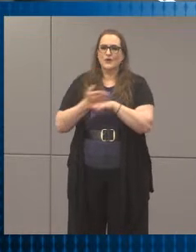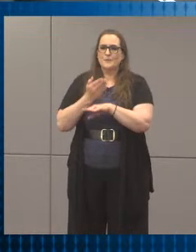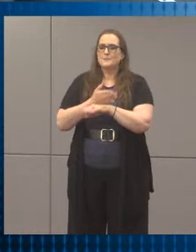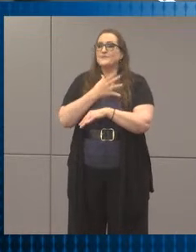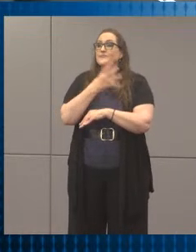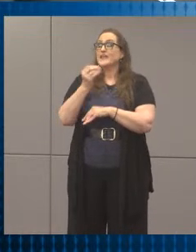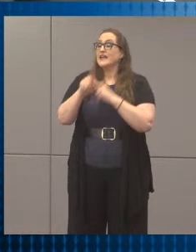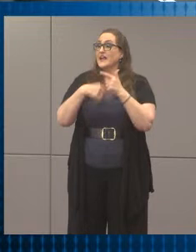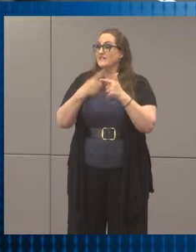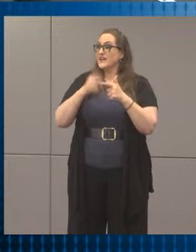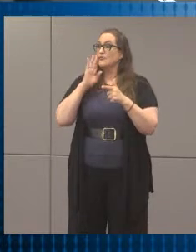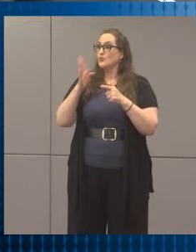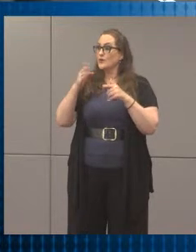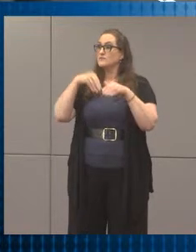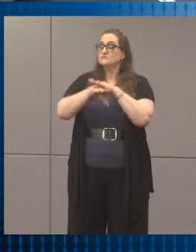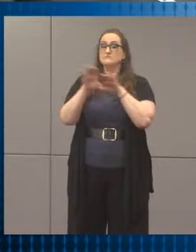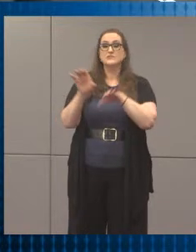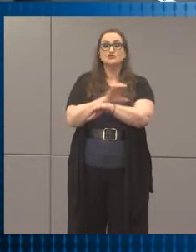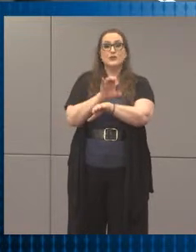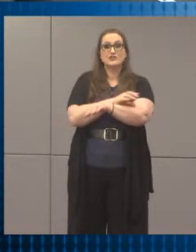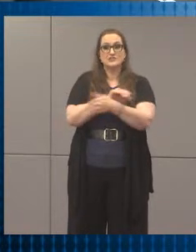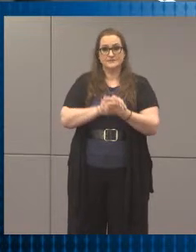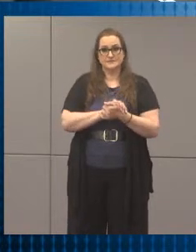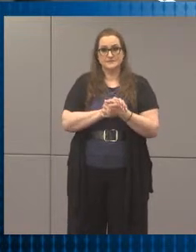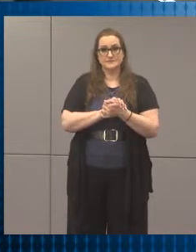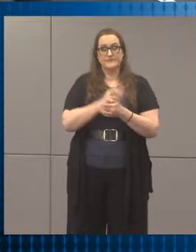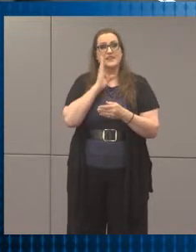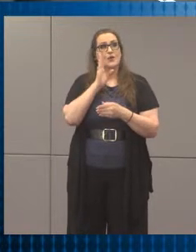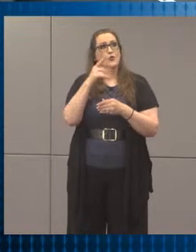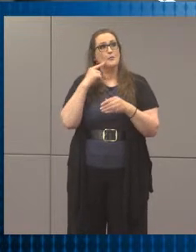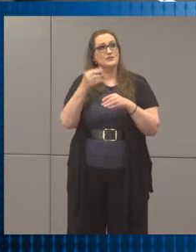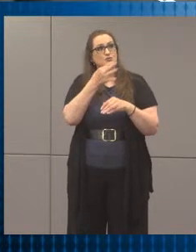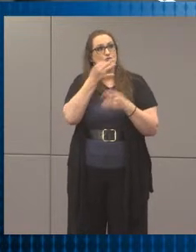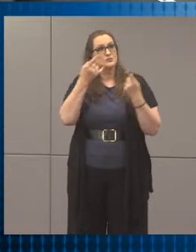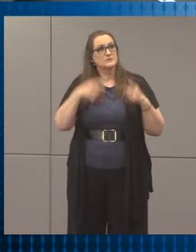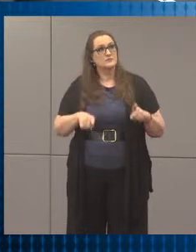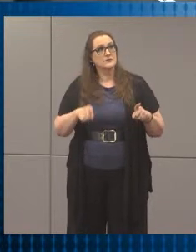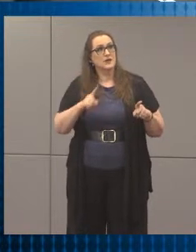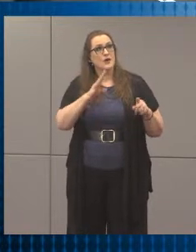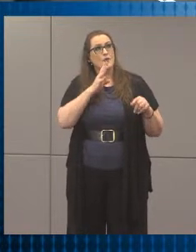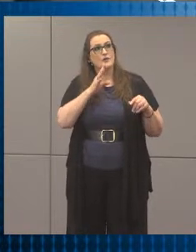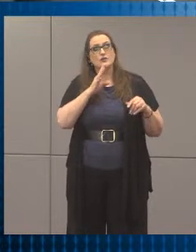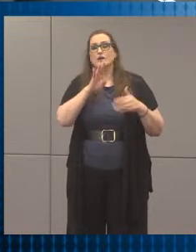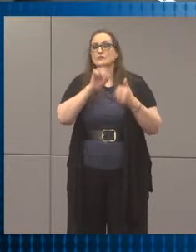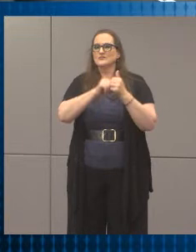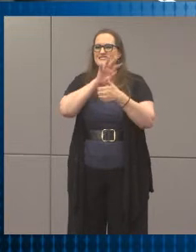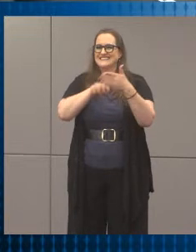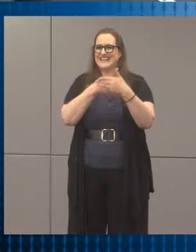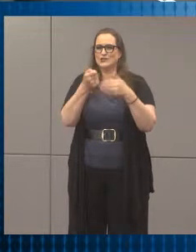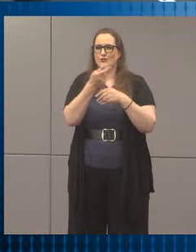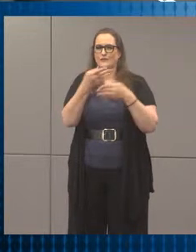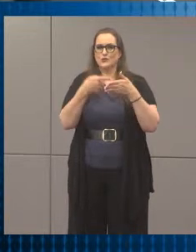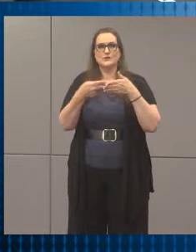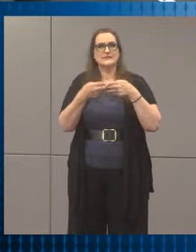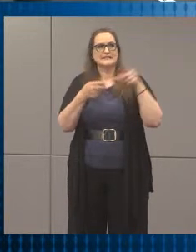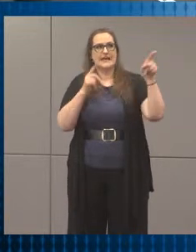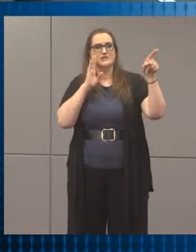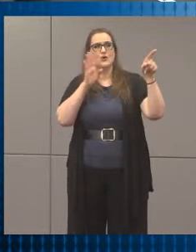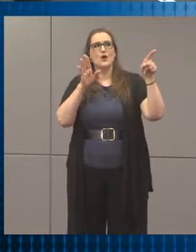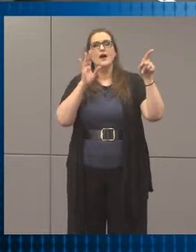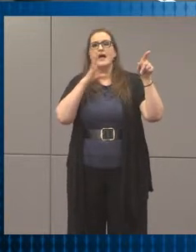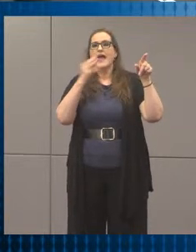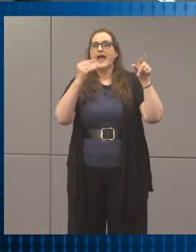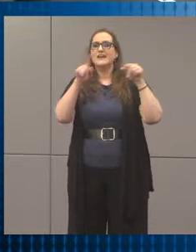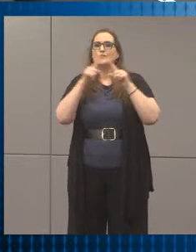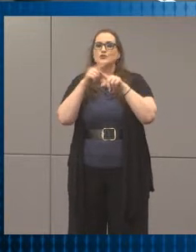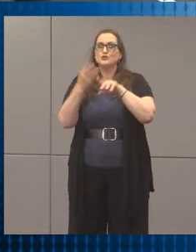And then we go into construction, which will be coming soon. We'll be talking schedule here in a couple slides. As we get into